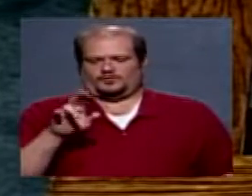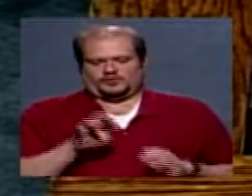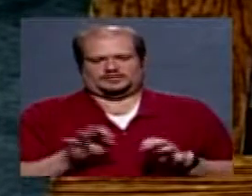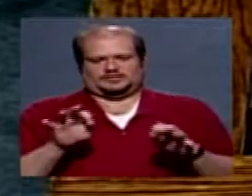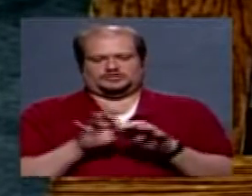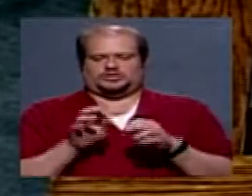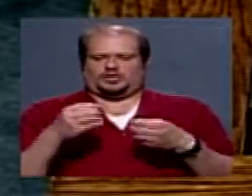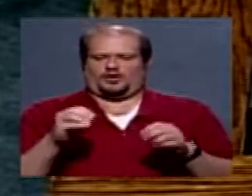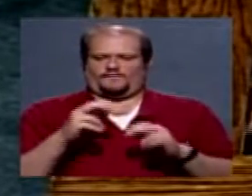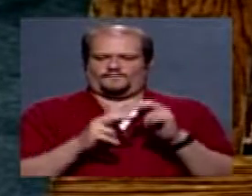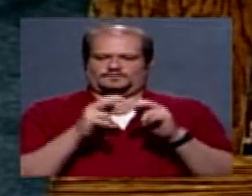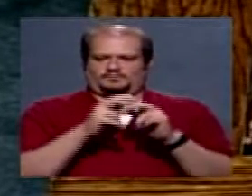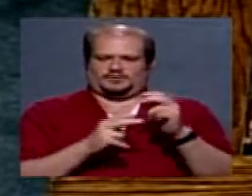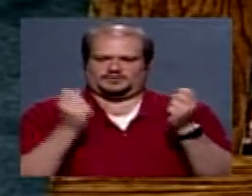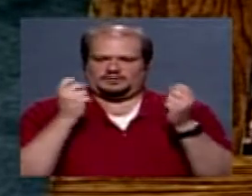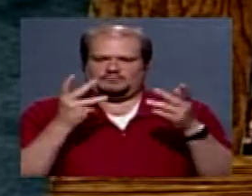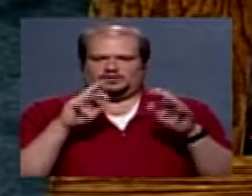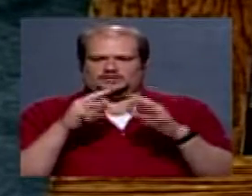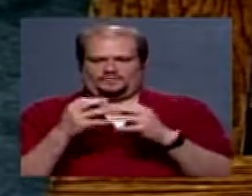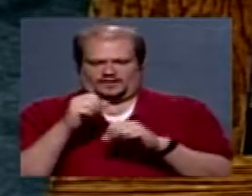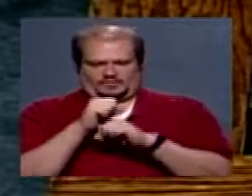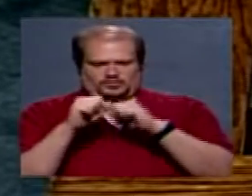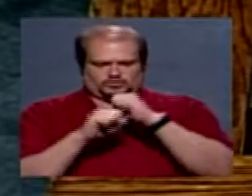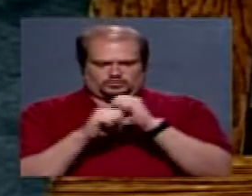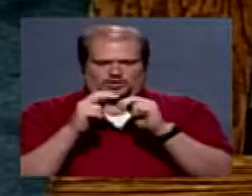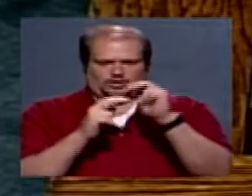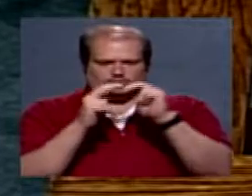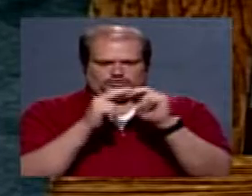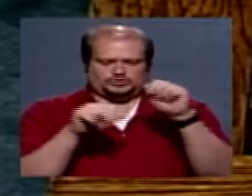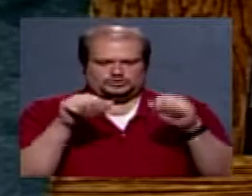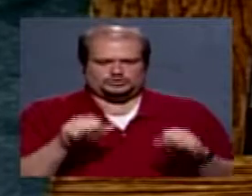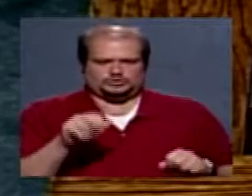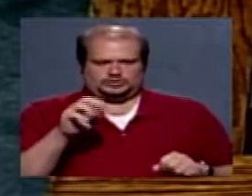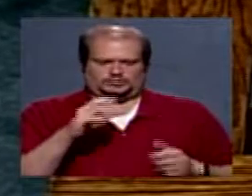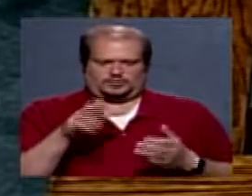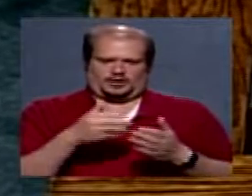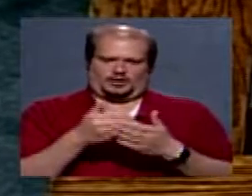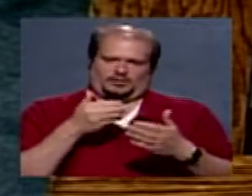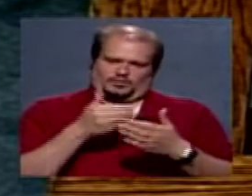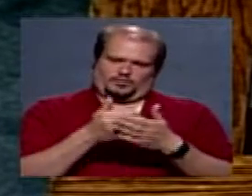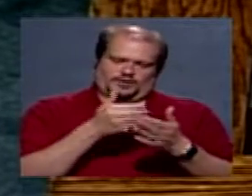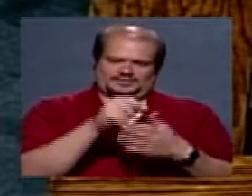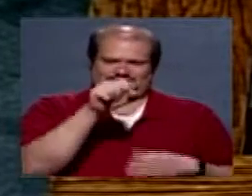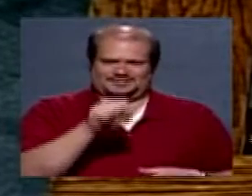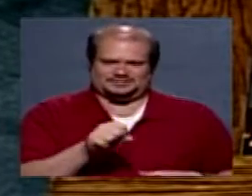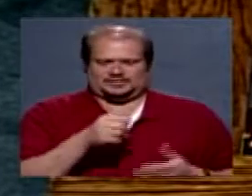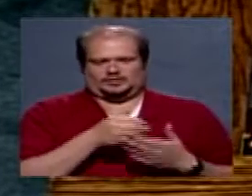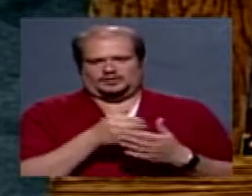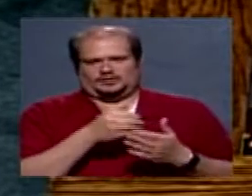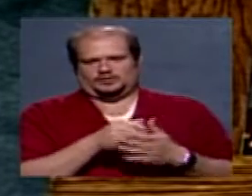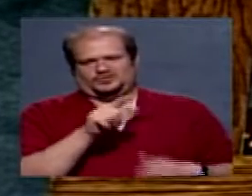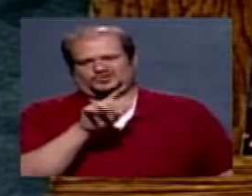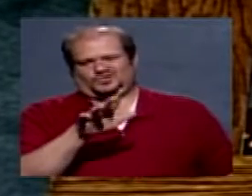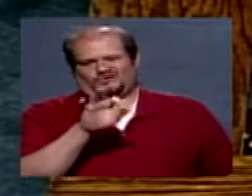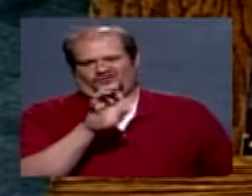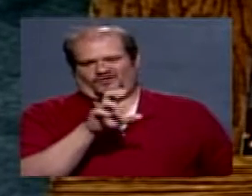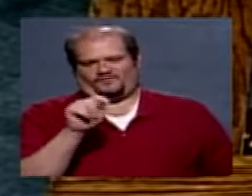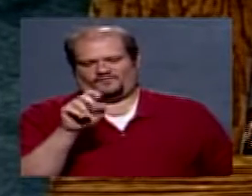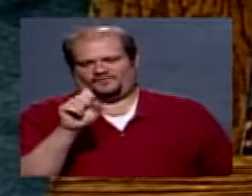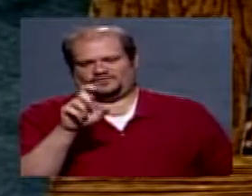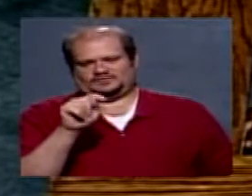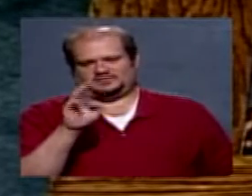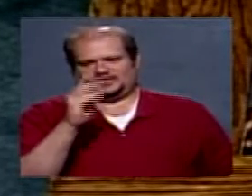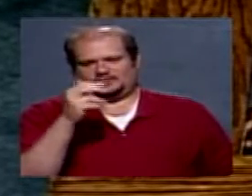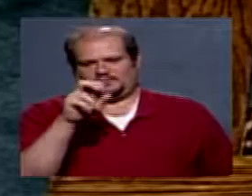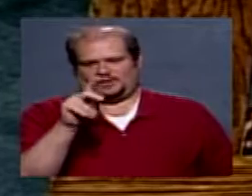an office building or multifamily structure could be all the way to the south, near, at the 25-foot setback